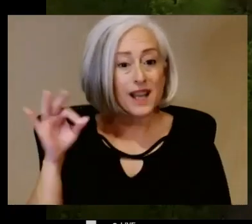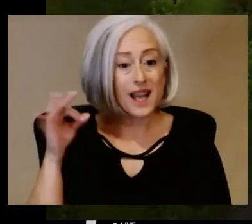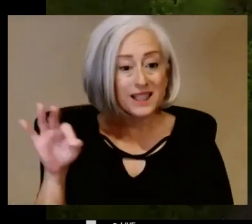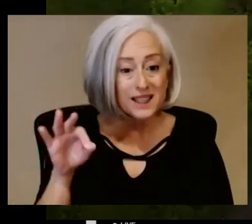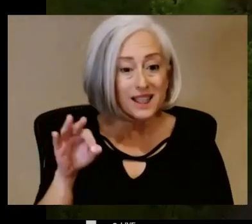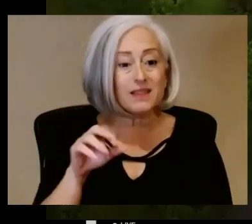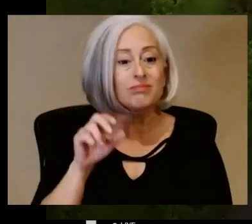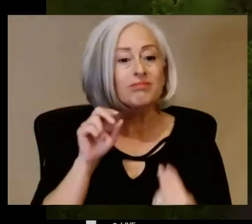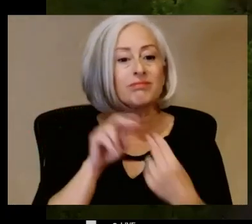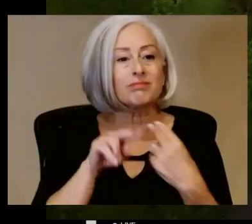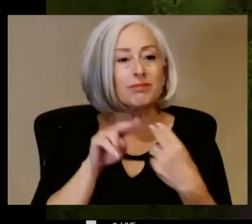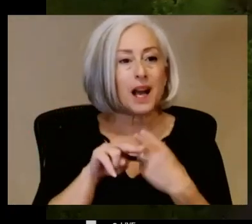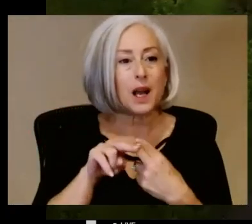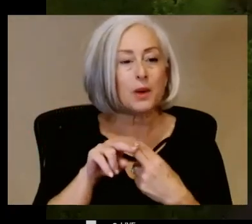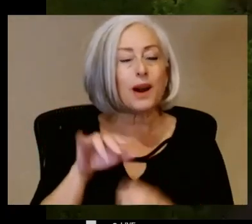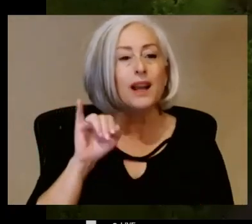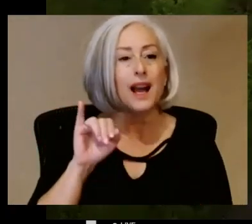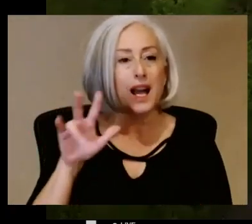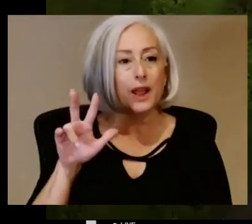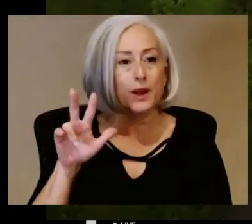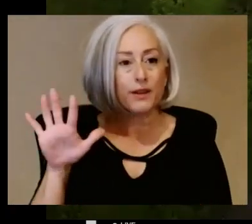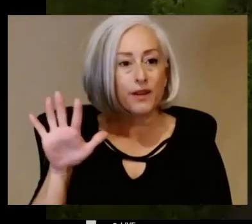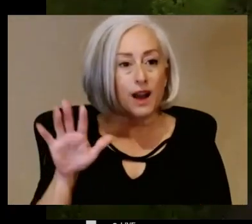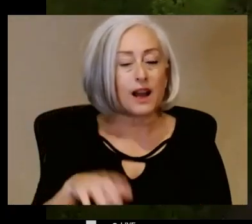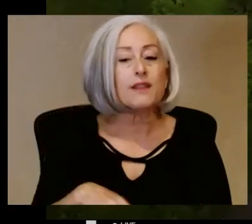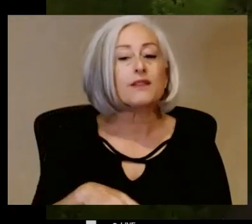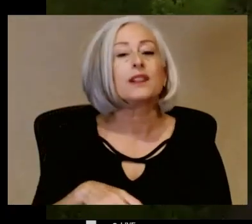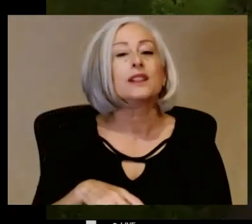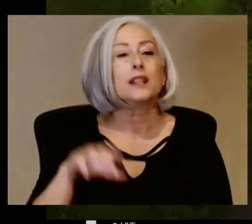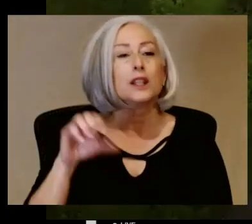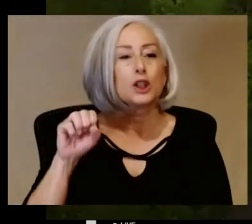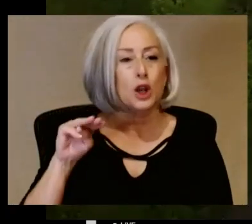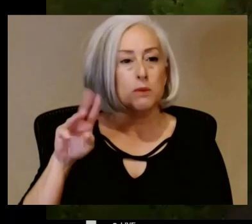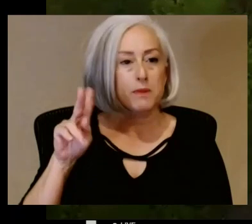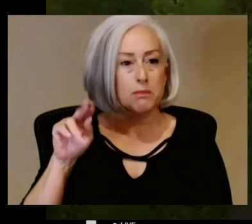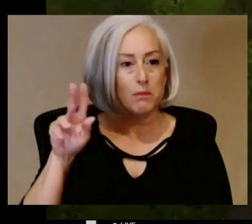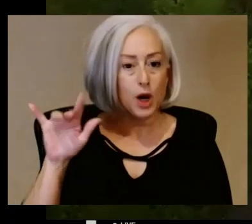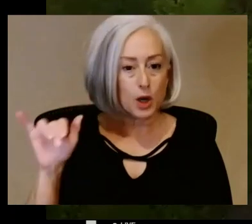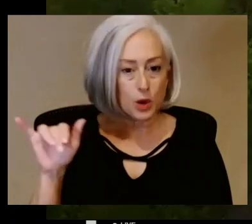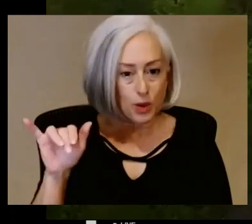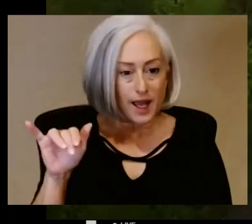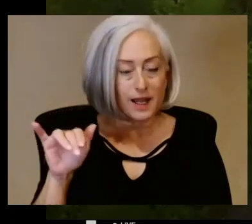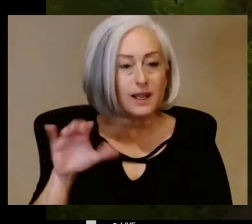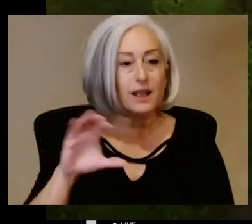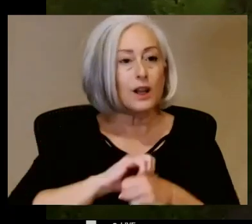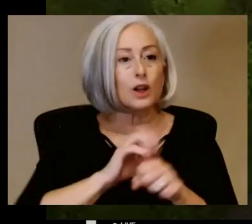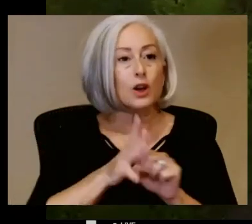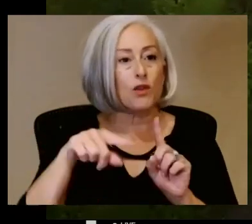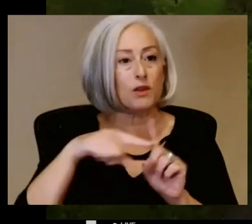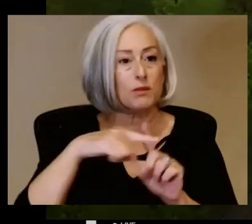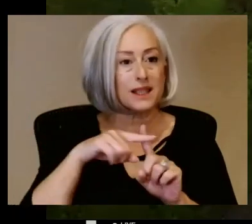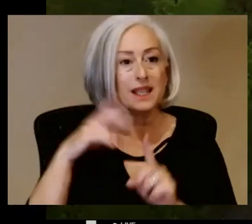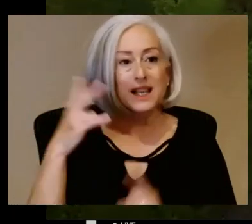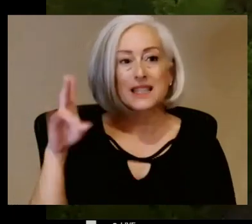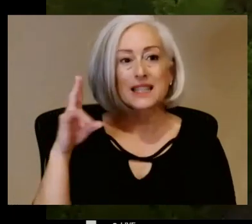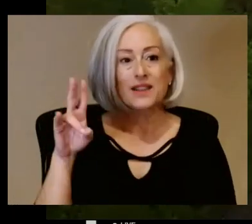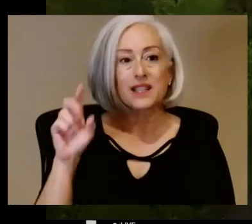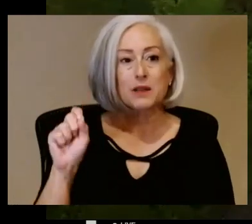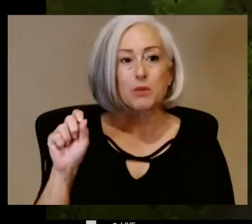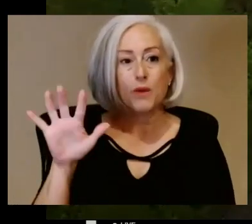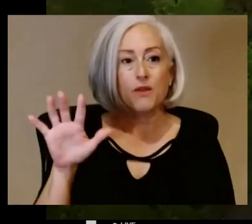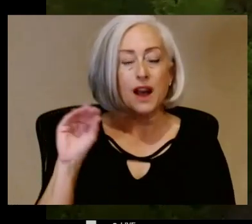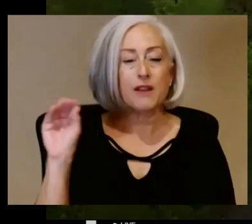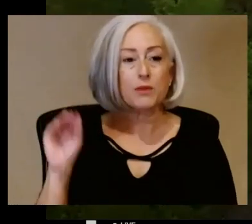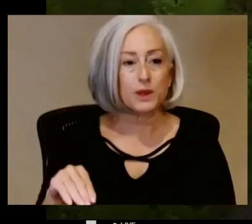Parkway from our Casey Scout Cam. Right now in Johnson County, the COVID positivity rate stands at 17.5%. The growing